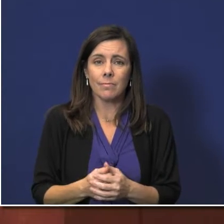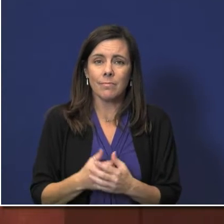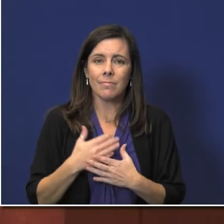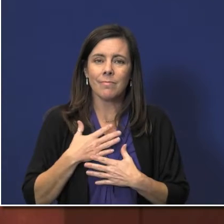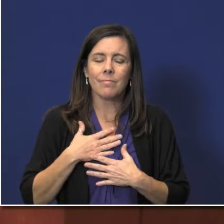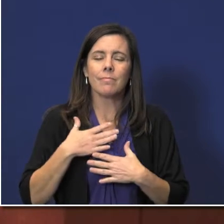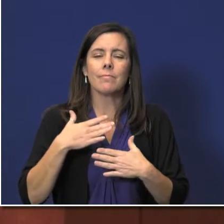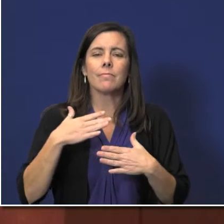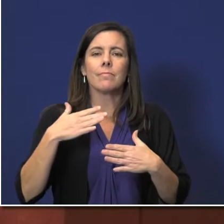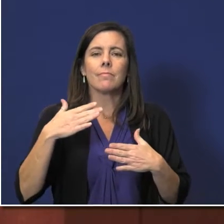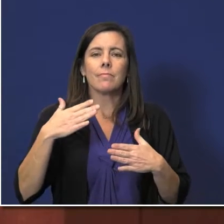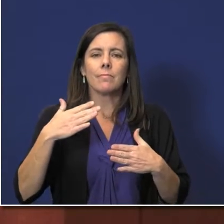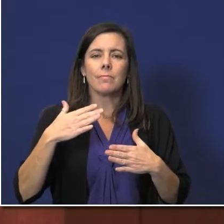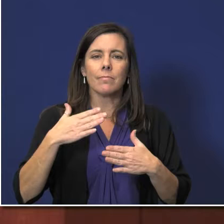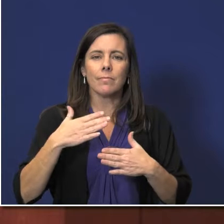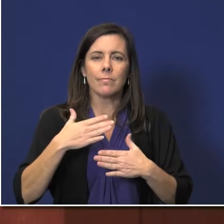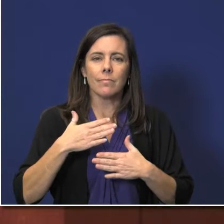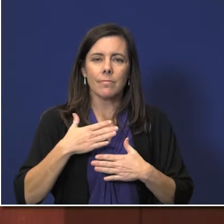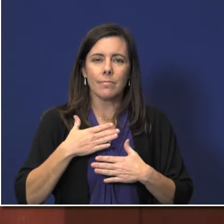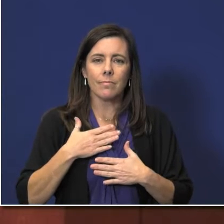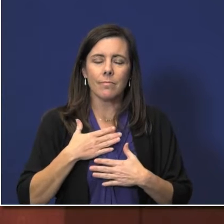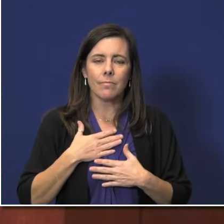breathing.